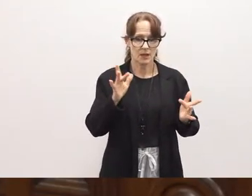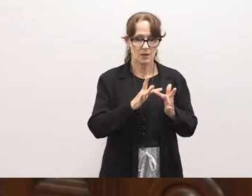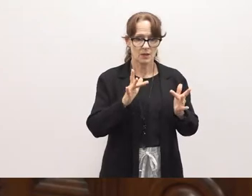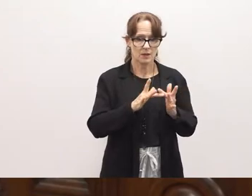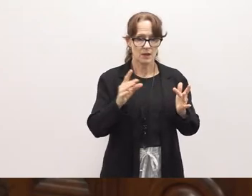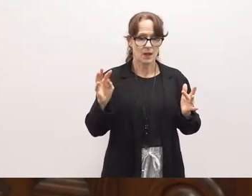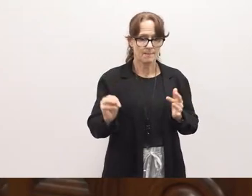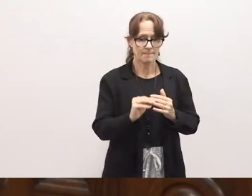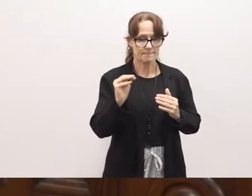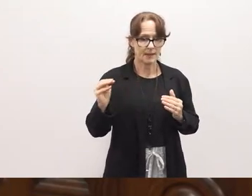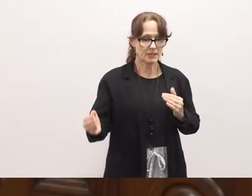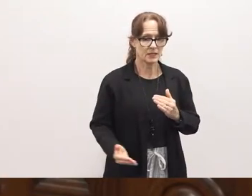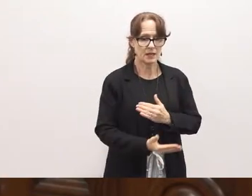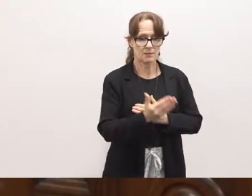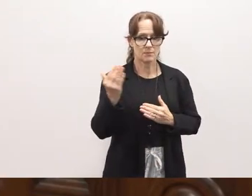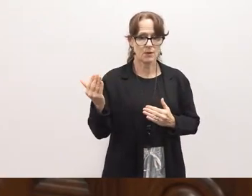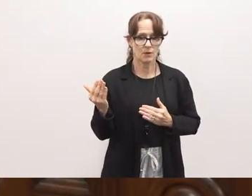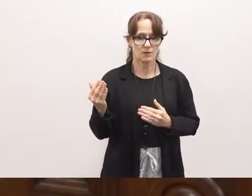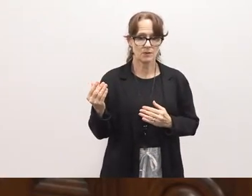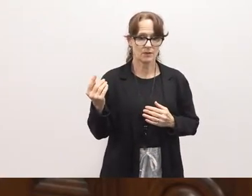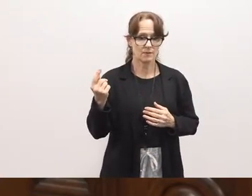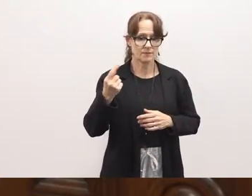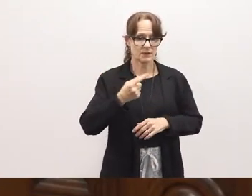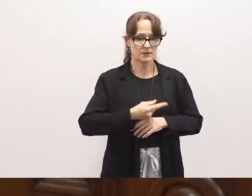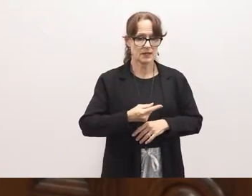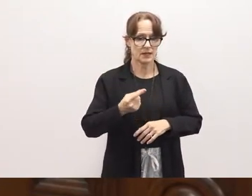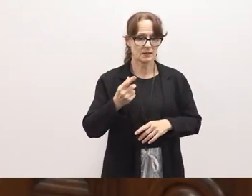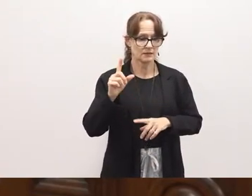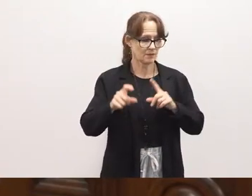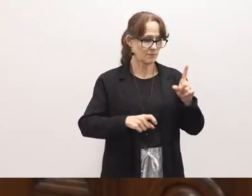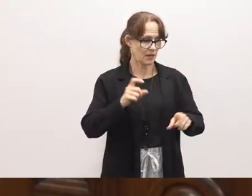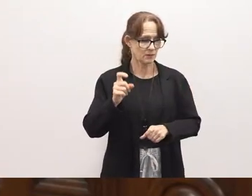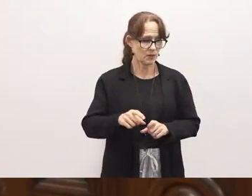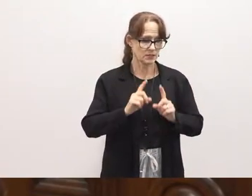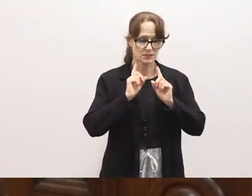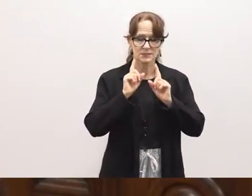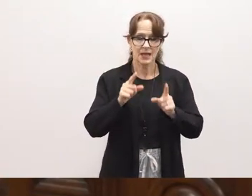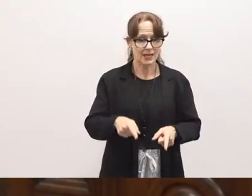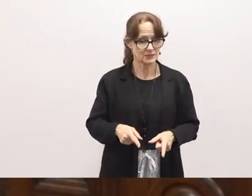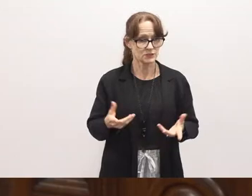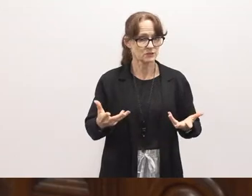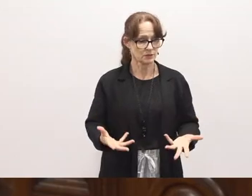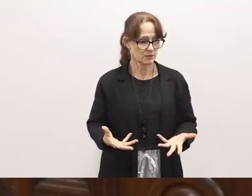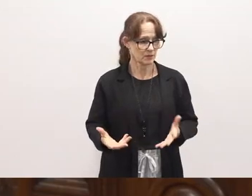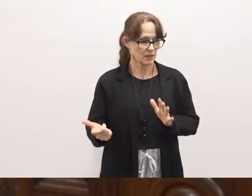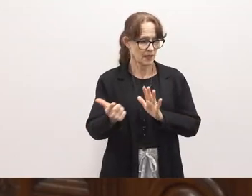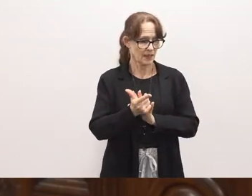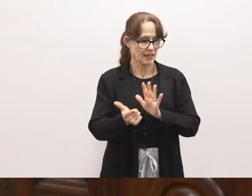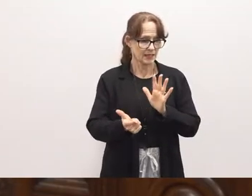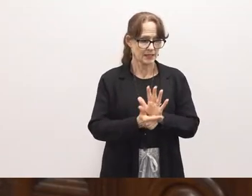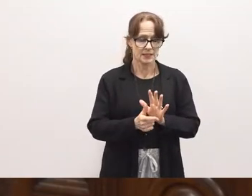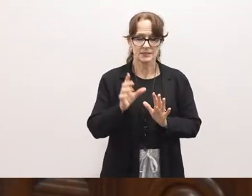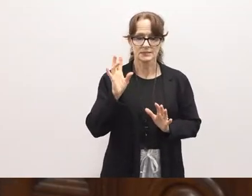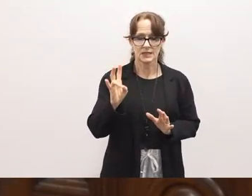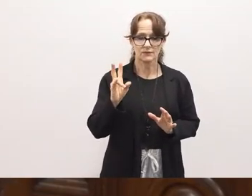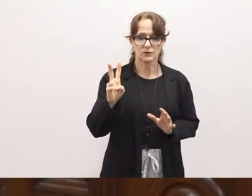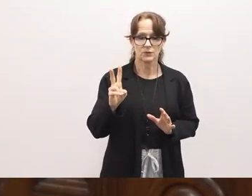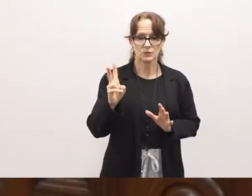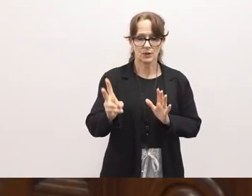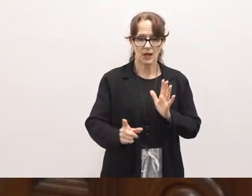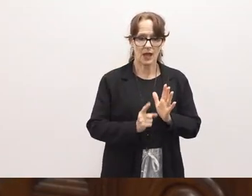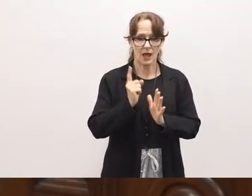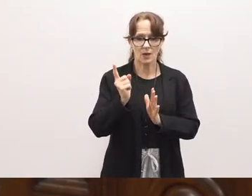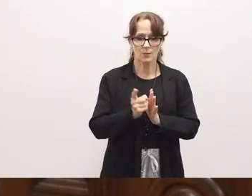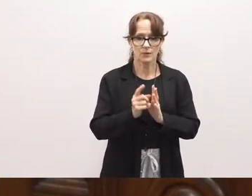Monday morning and have a couple of days to have my questions answered. Legally, it's 72 hours that we post